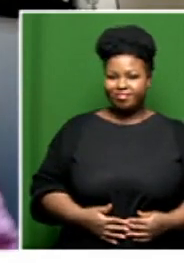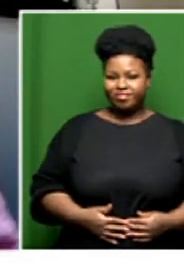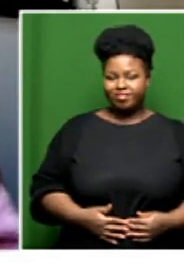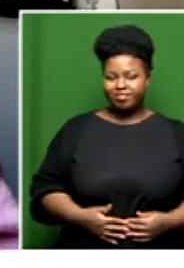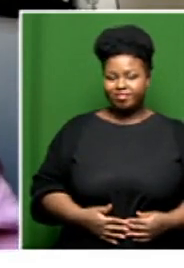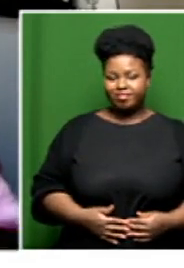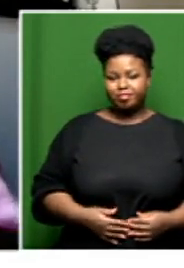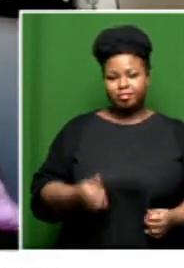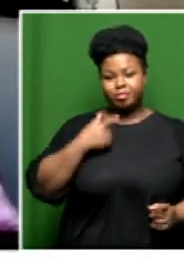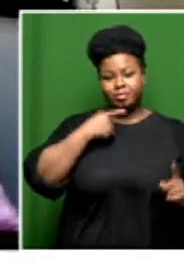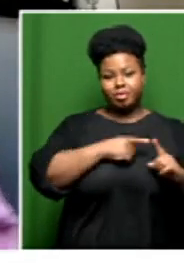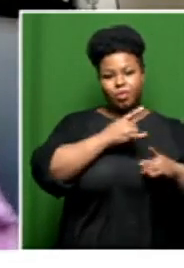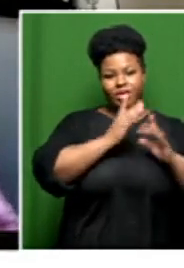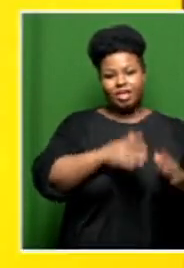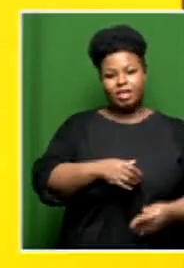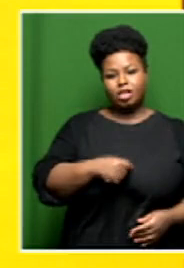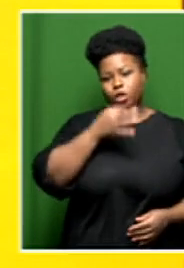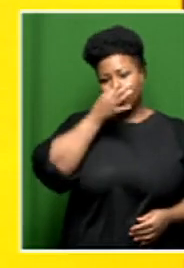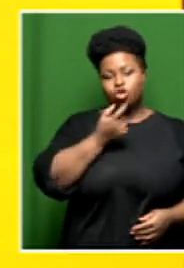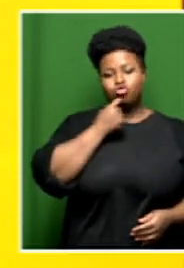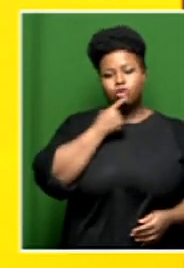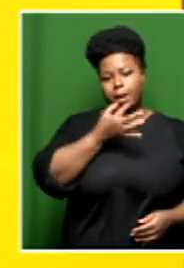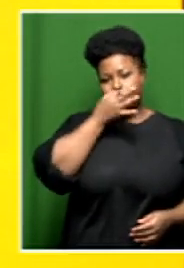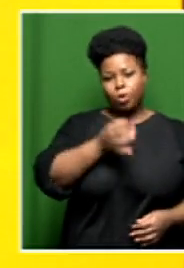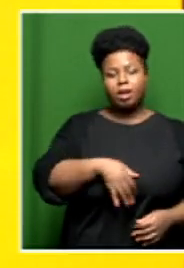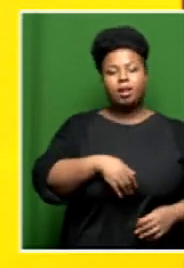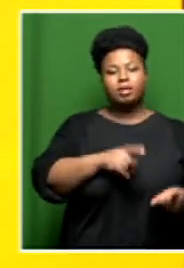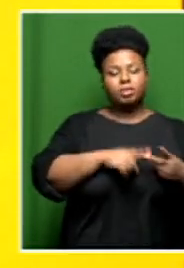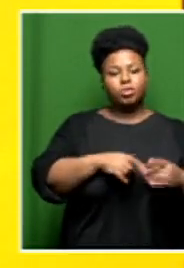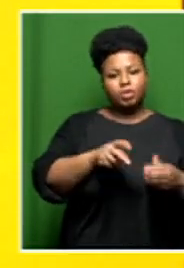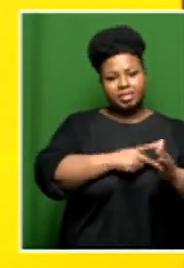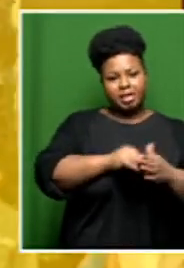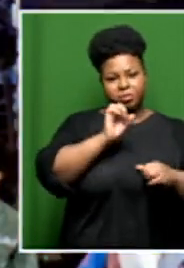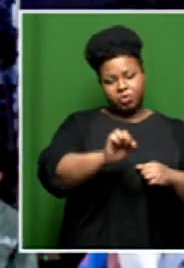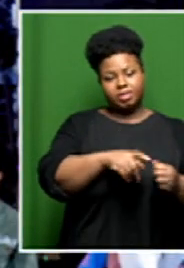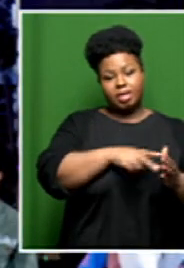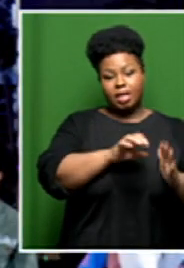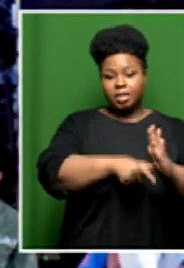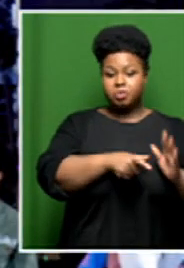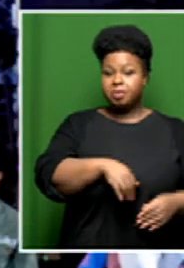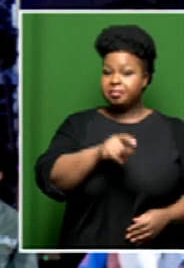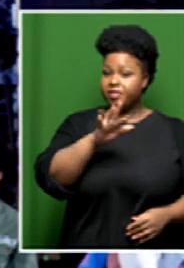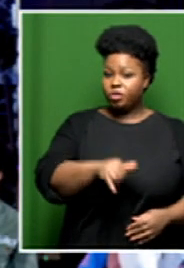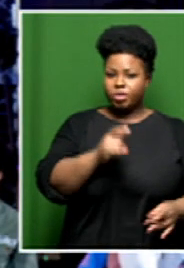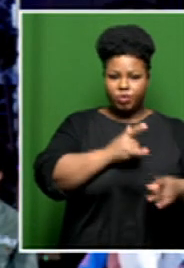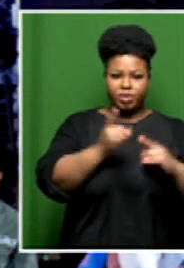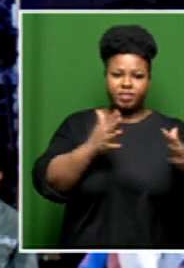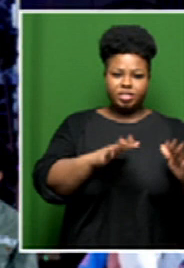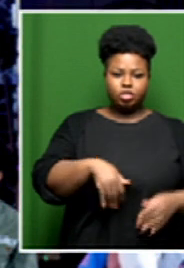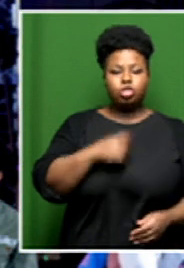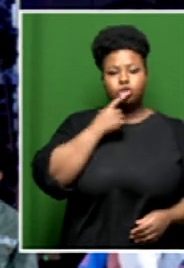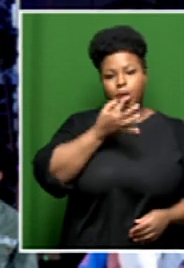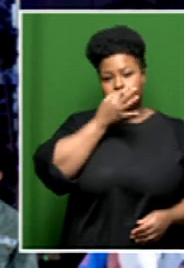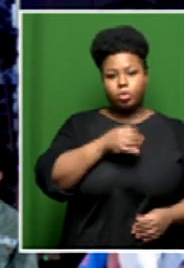Thank you. Great stuff. That was winner of Red Bull Dance Your Style, South Africa, Shanny J. Kivido, speaking to us about her win, the Red